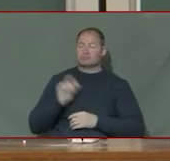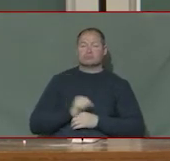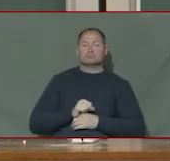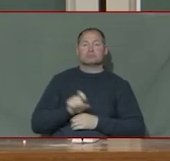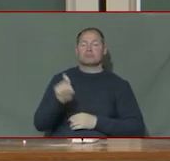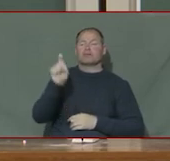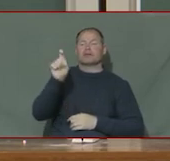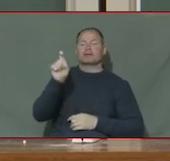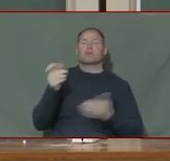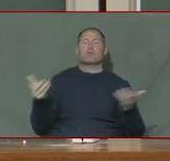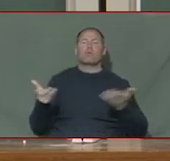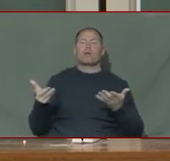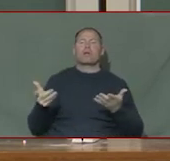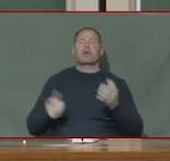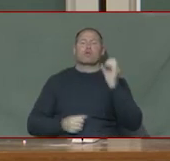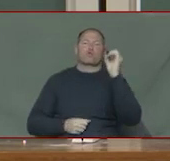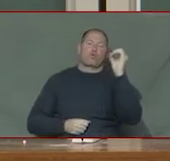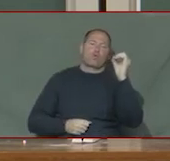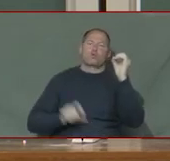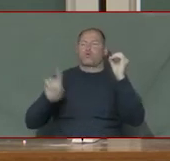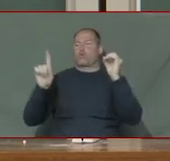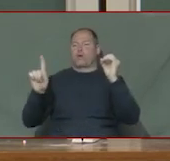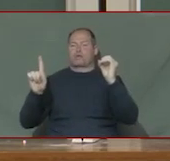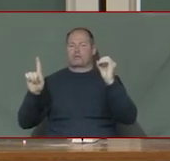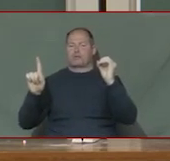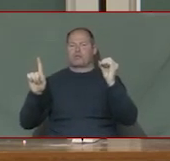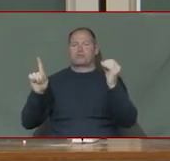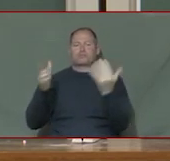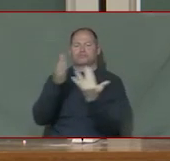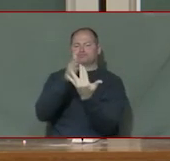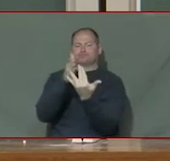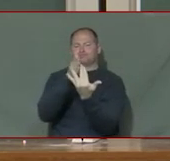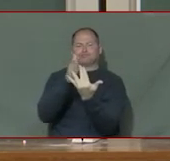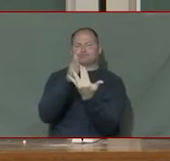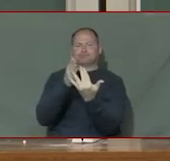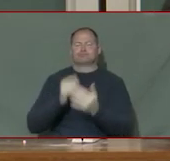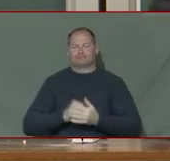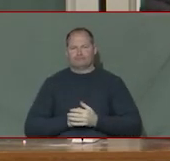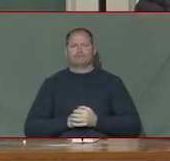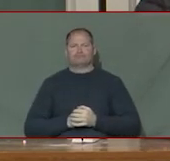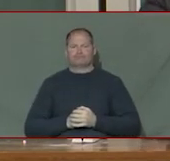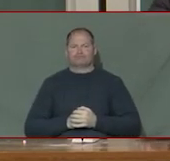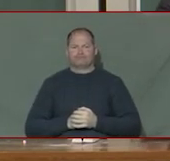lies between 0 and 1. That's important later on in the question.